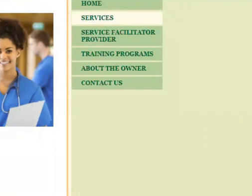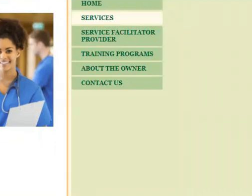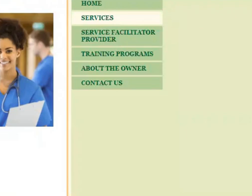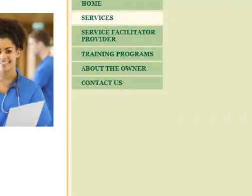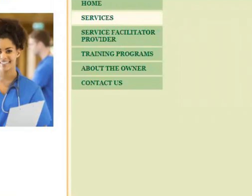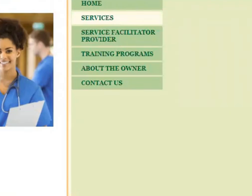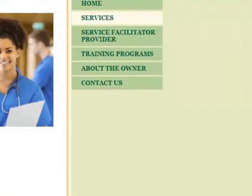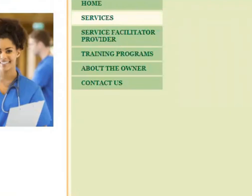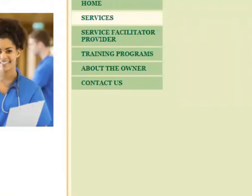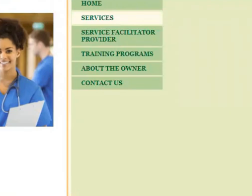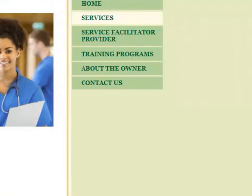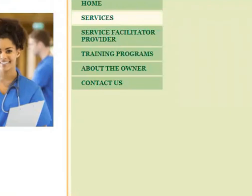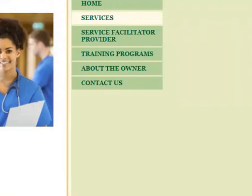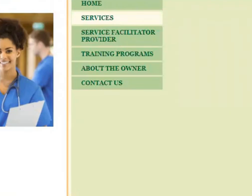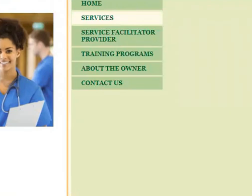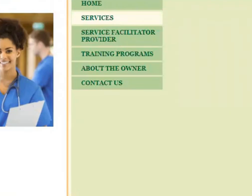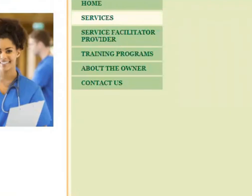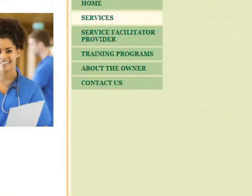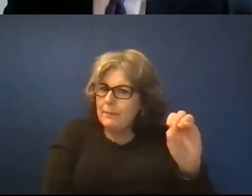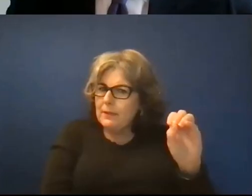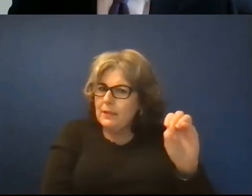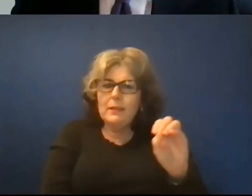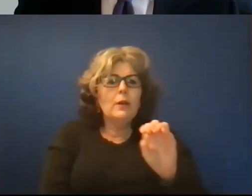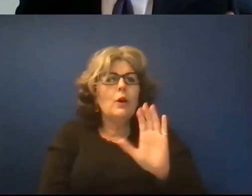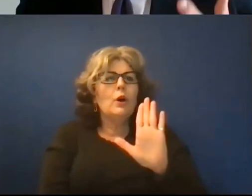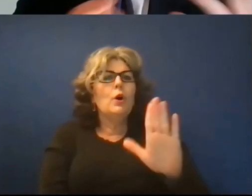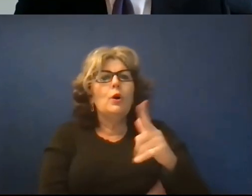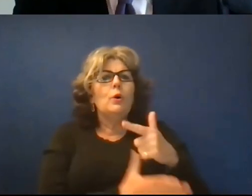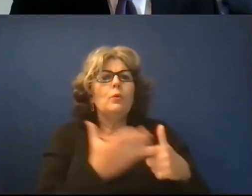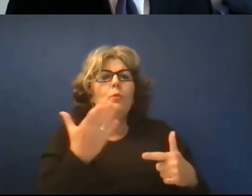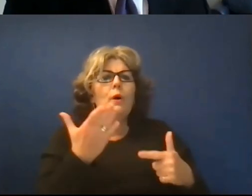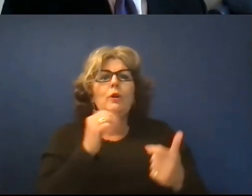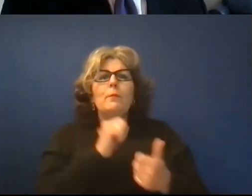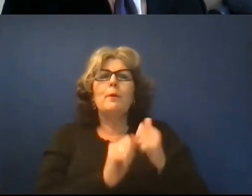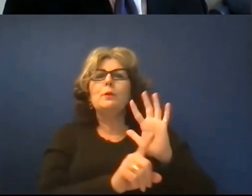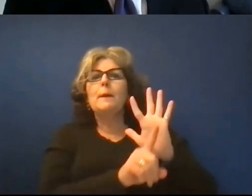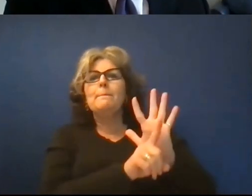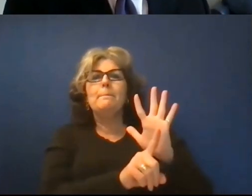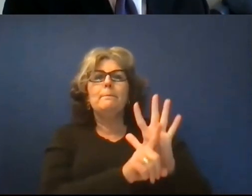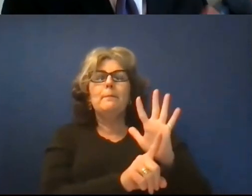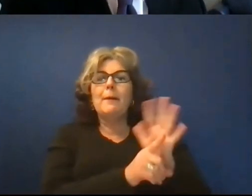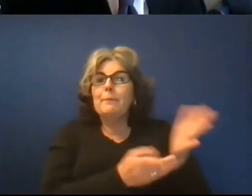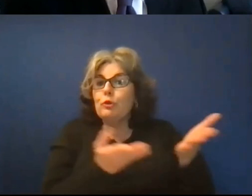reading about it is, what are some of the most popular